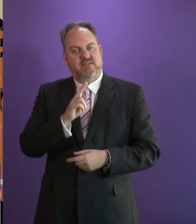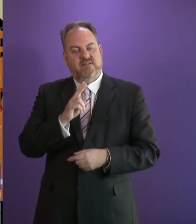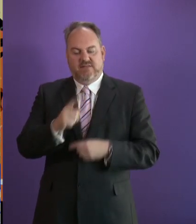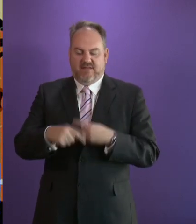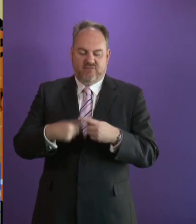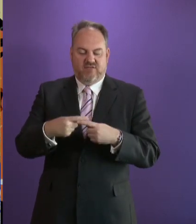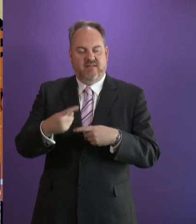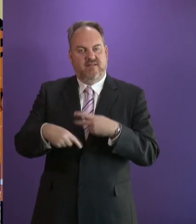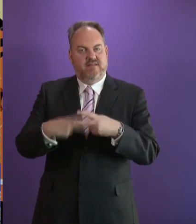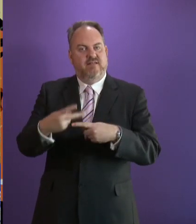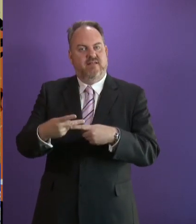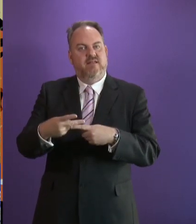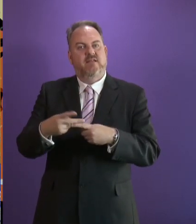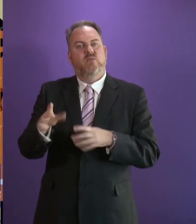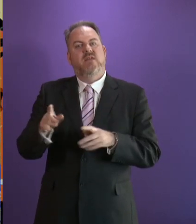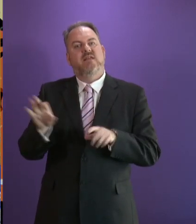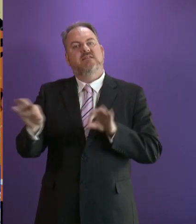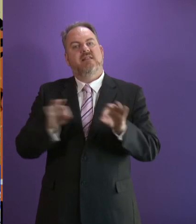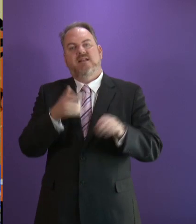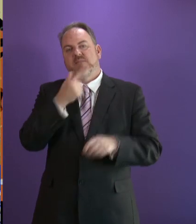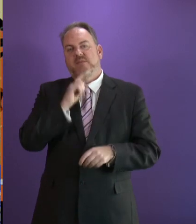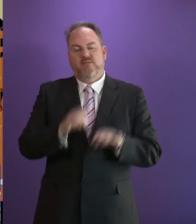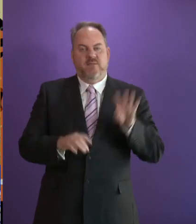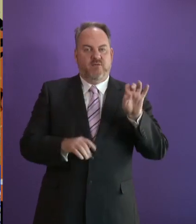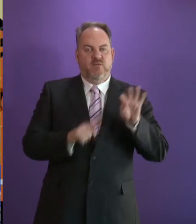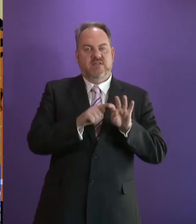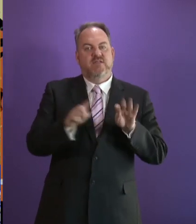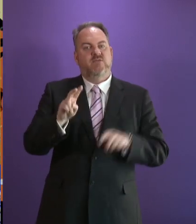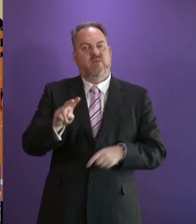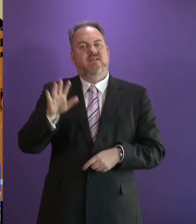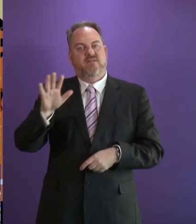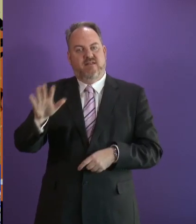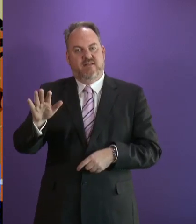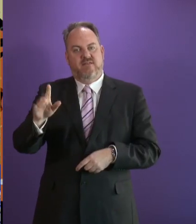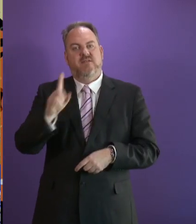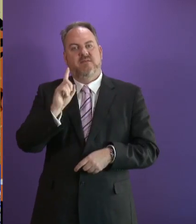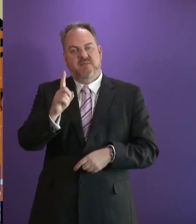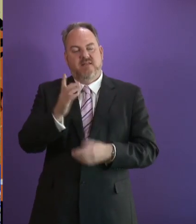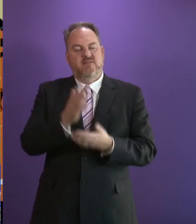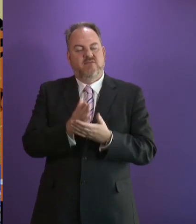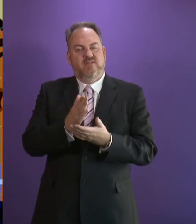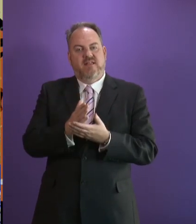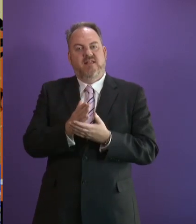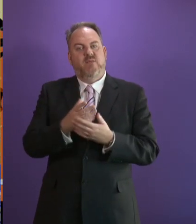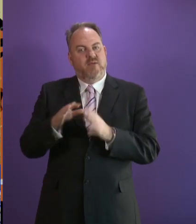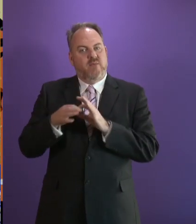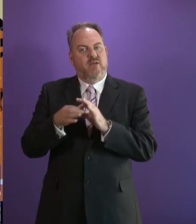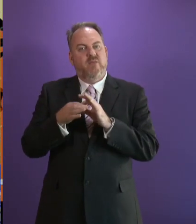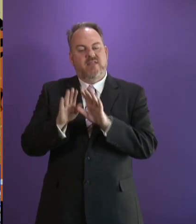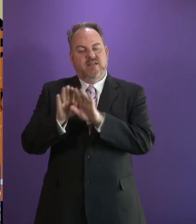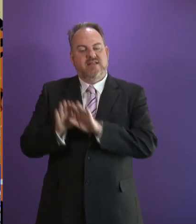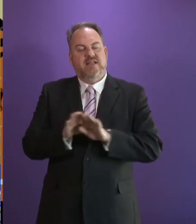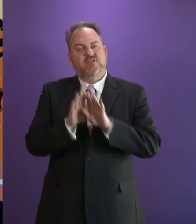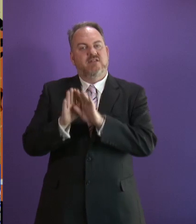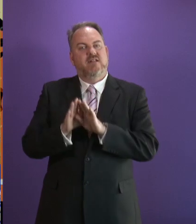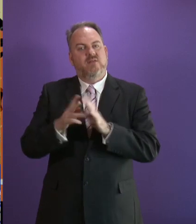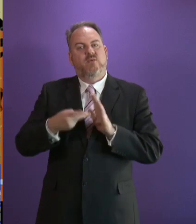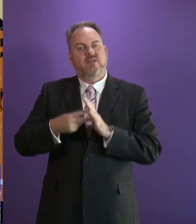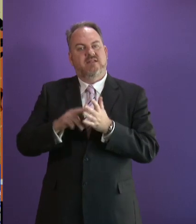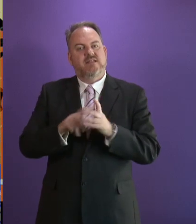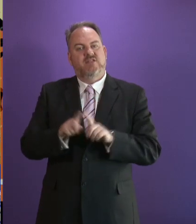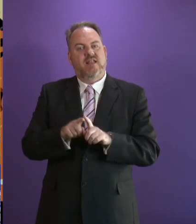from ages 14 to 25 to represent Scottish parliamentary constituencies, but also national voluntary organisations such as Girl Guiding and Who Cares